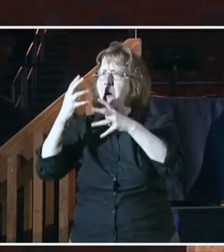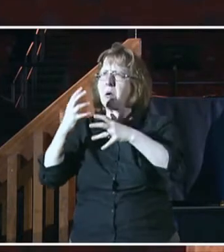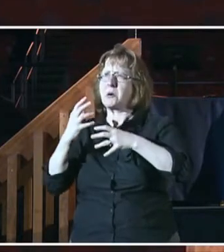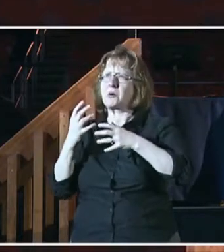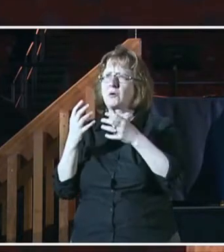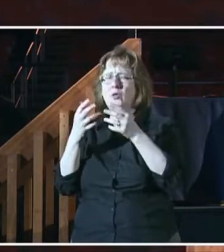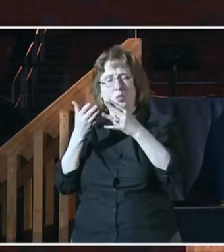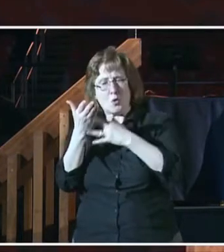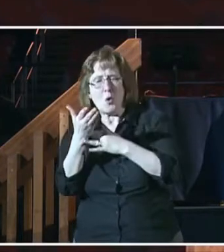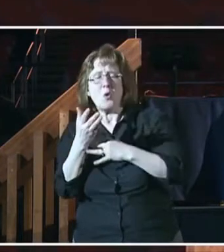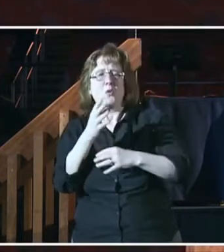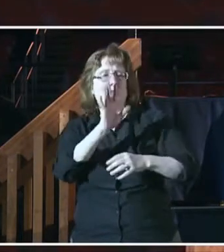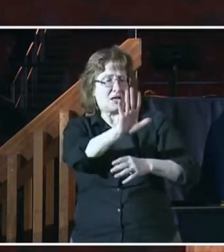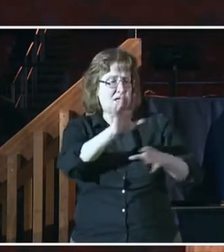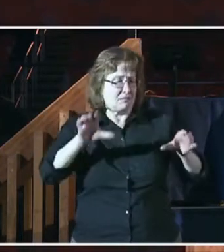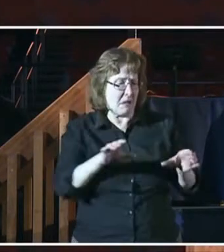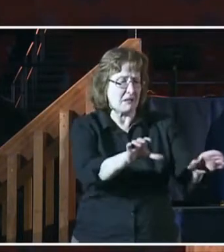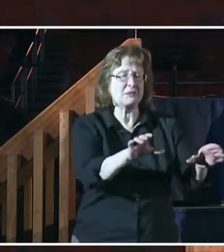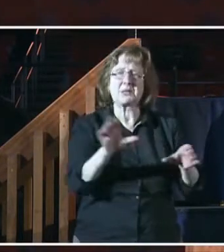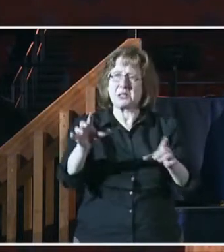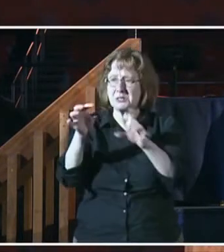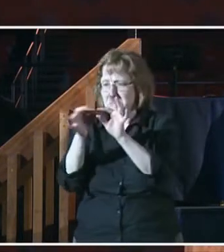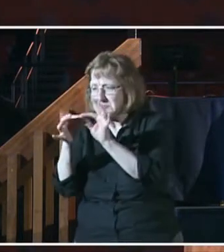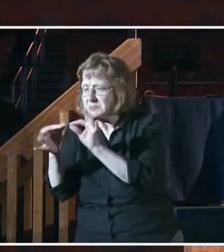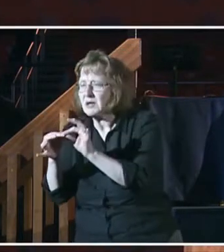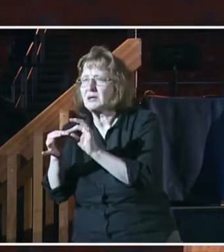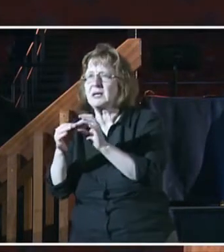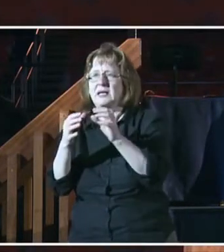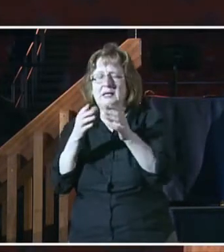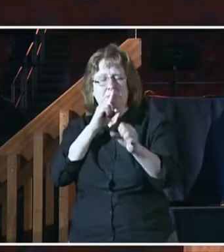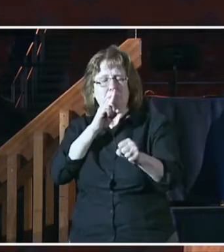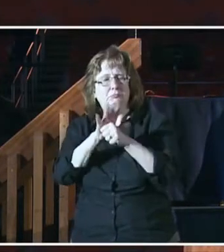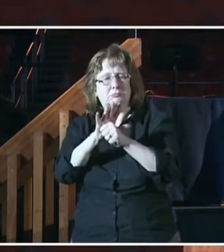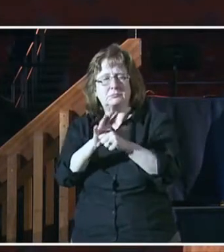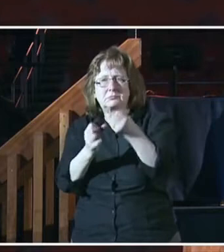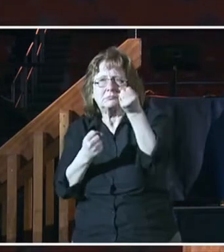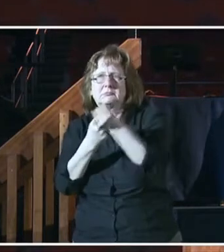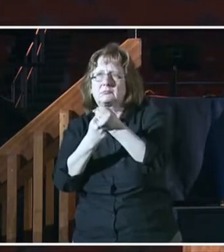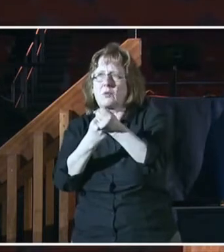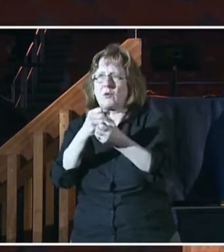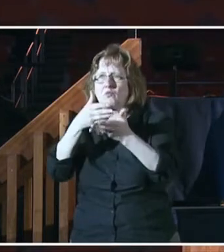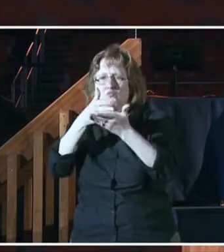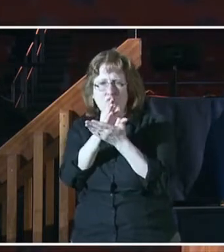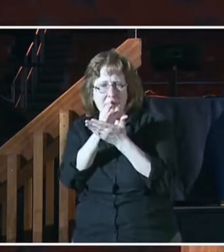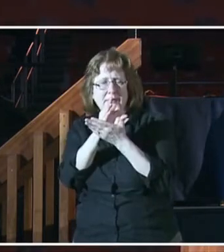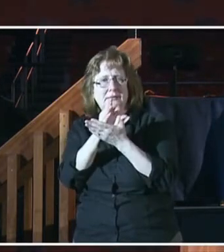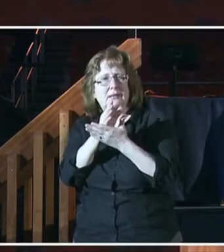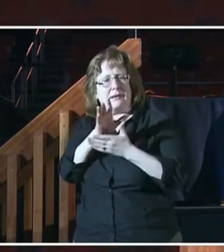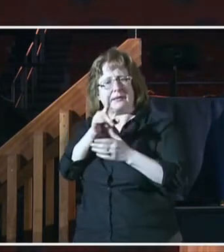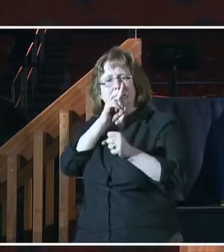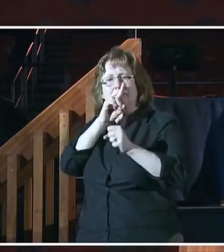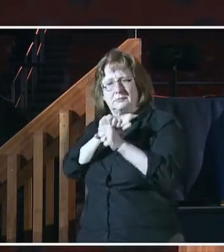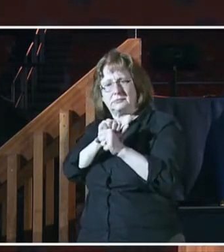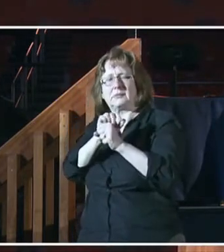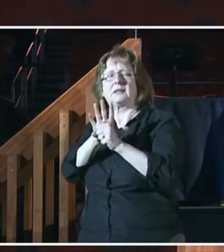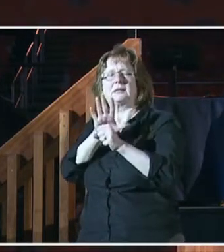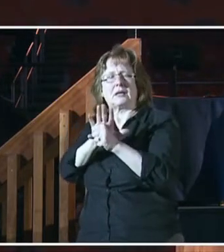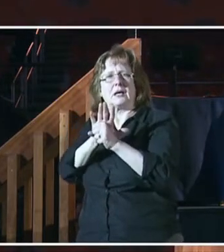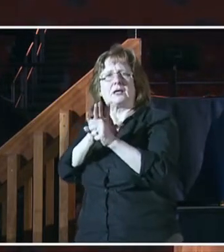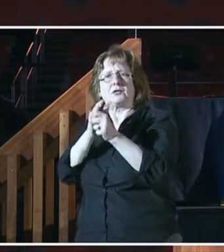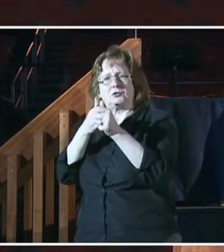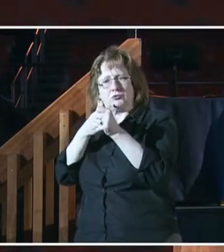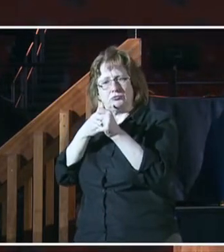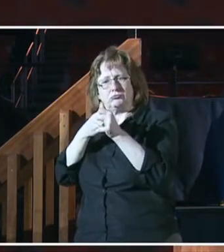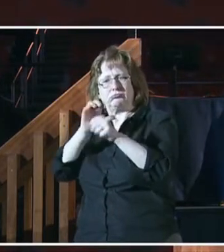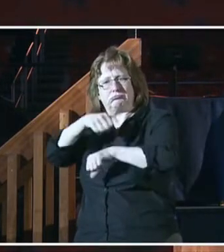and deeds, he illustrated his commitment to civil rights, human dignity, and the determination to follow a course of social